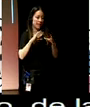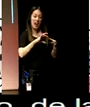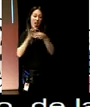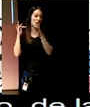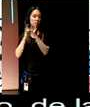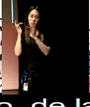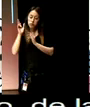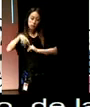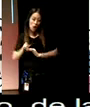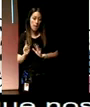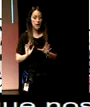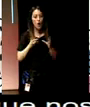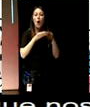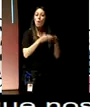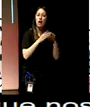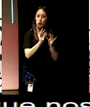Jesus.